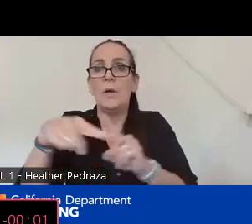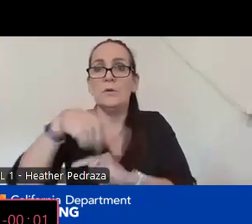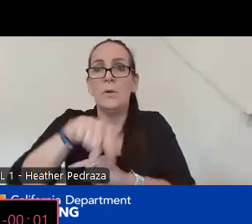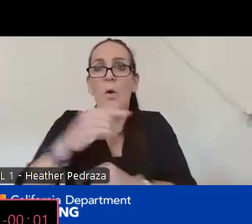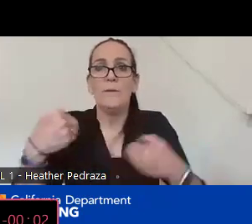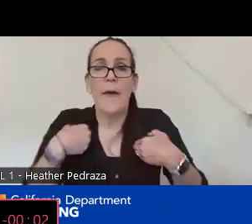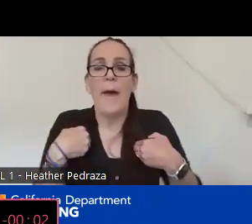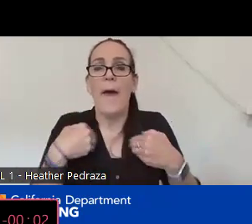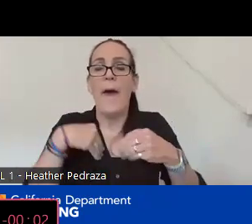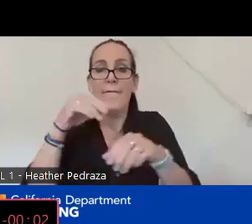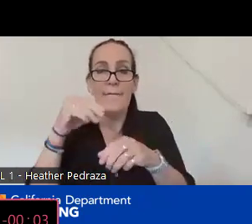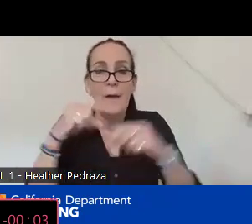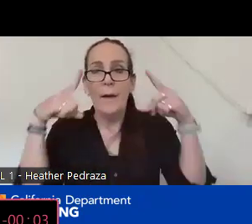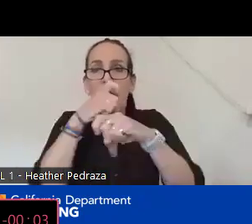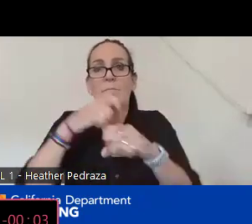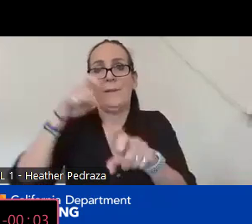you. Thank you, Connie.